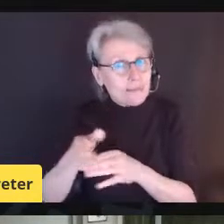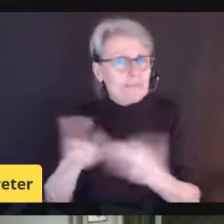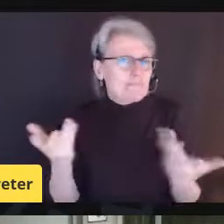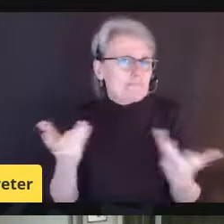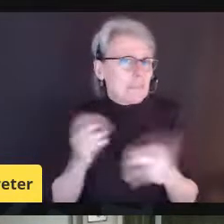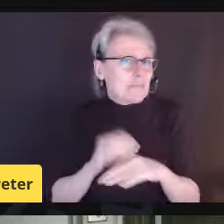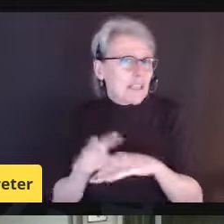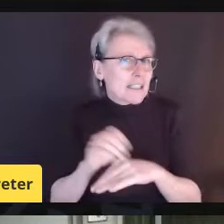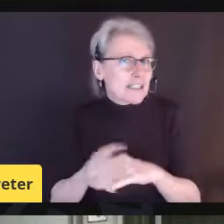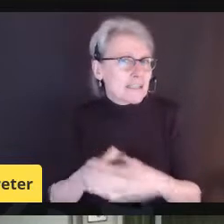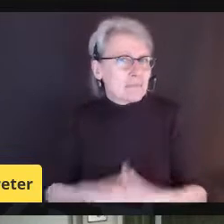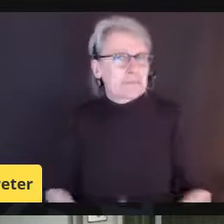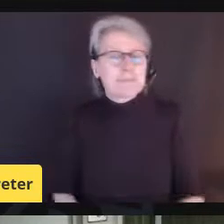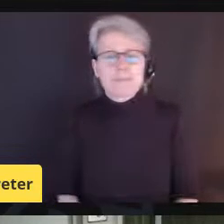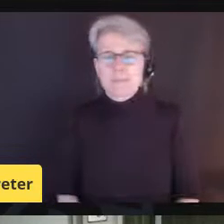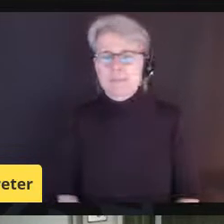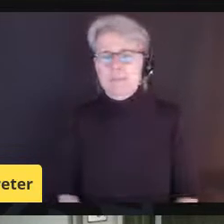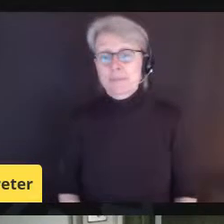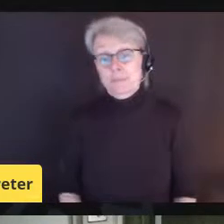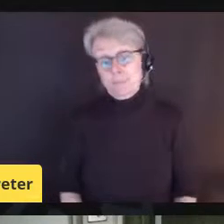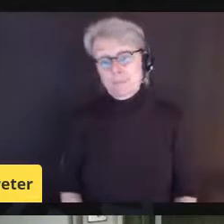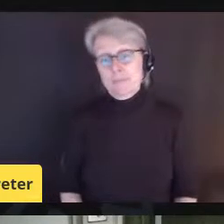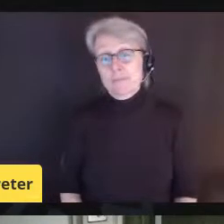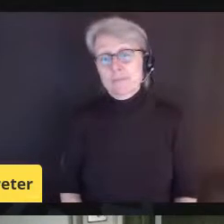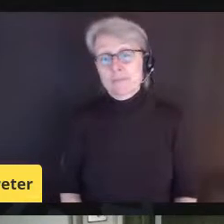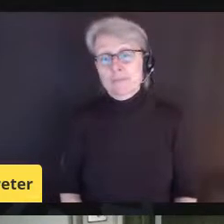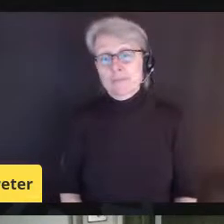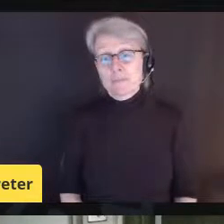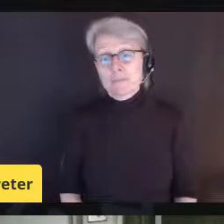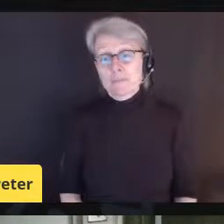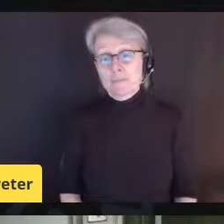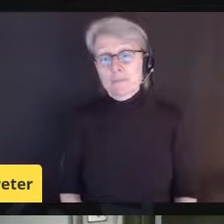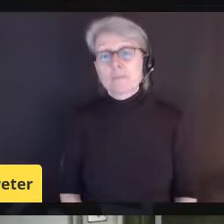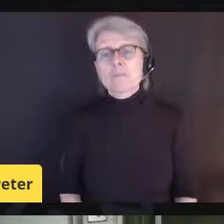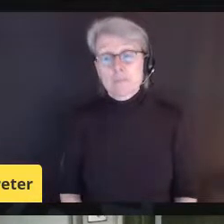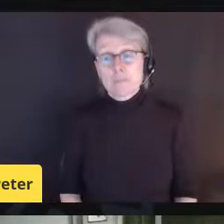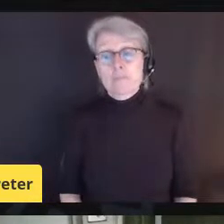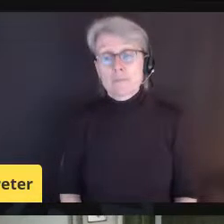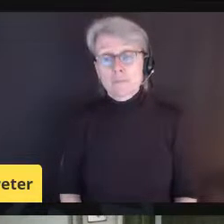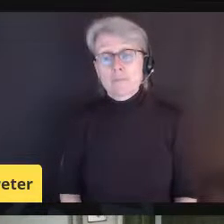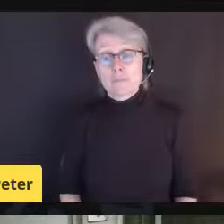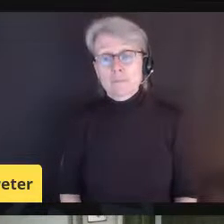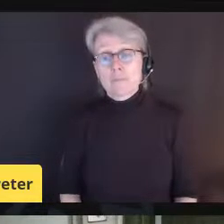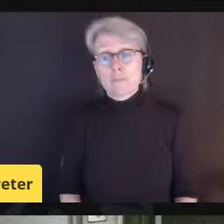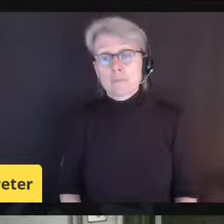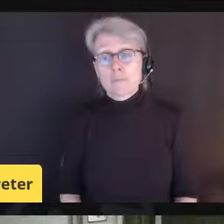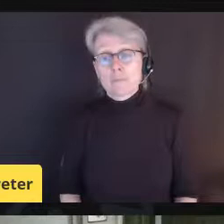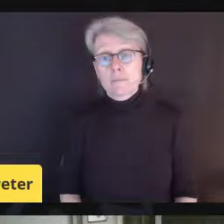I think probably the first thing is to figure out if you're,